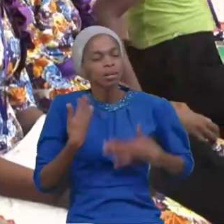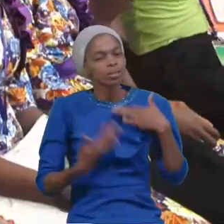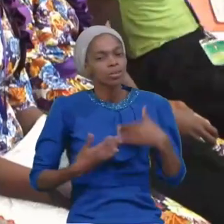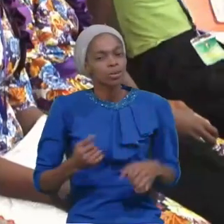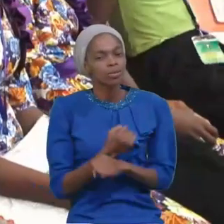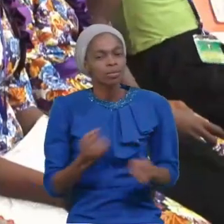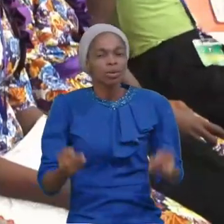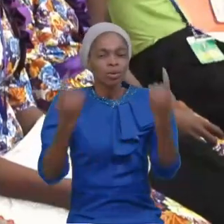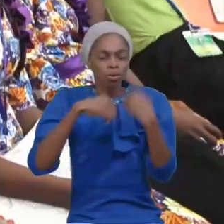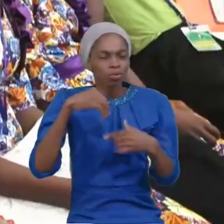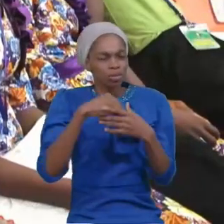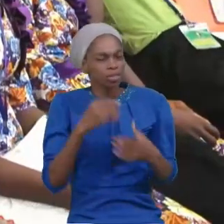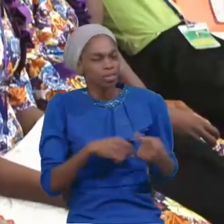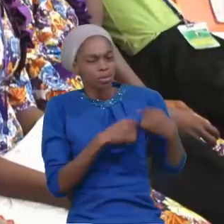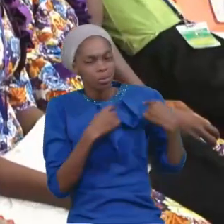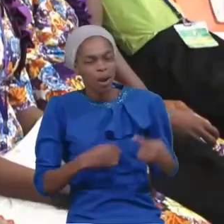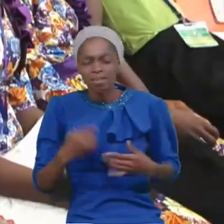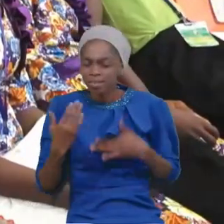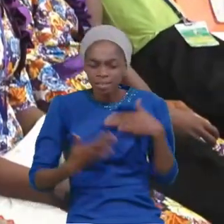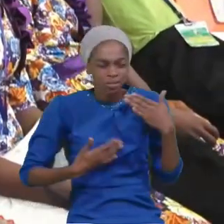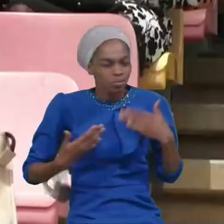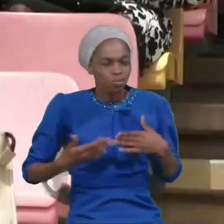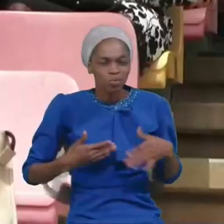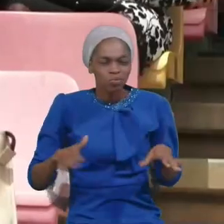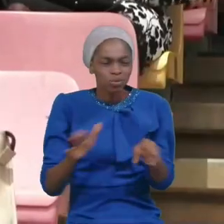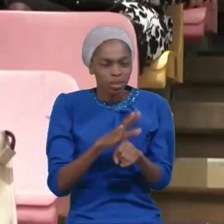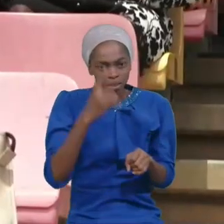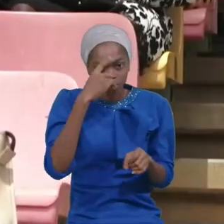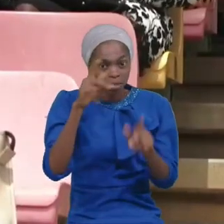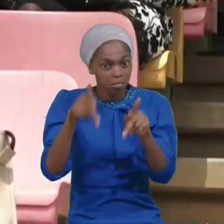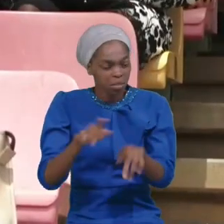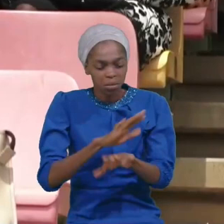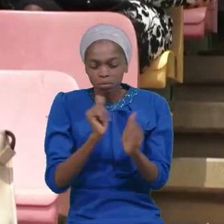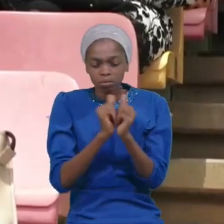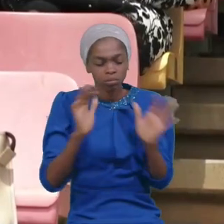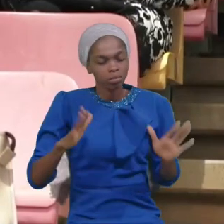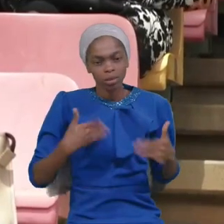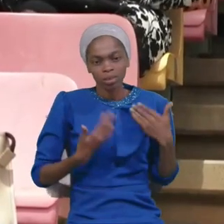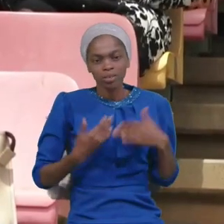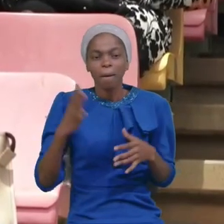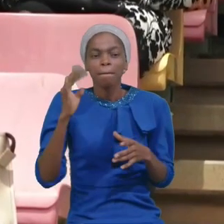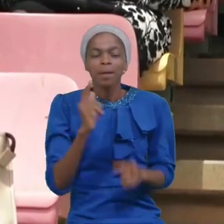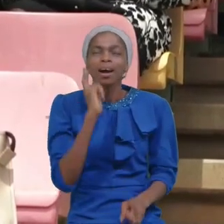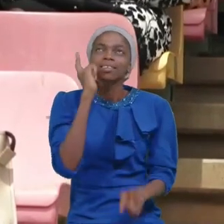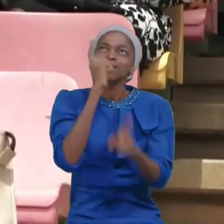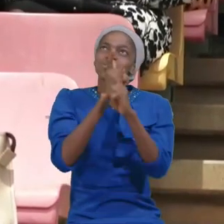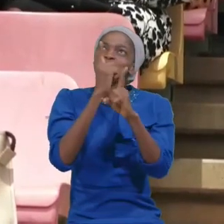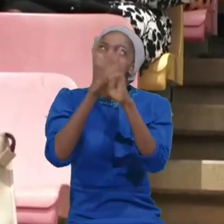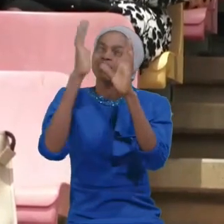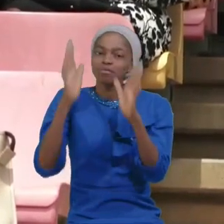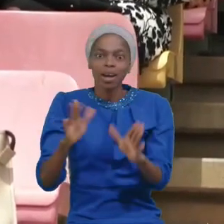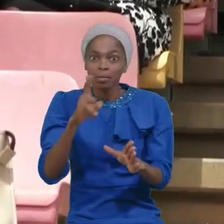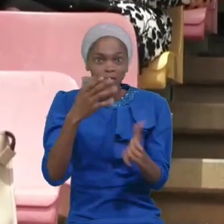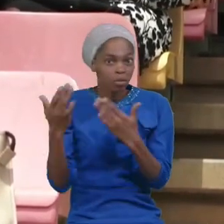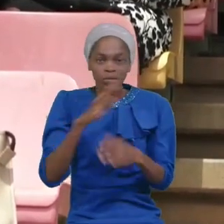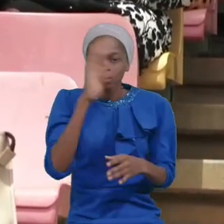the justifier. You never laughed before. Now you can laugh. You can smile. You are excited now.